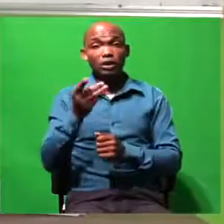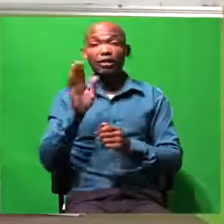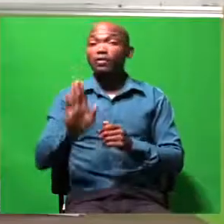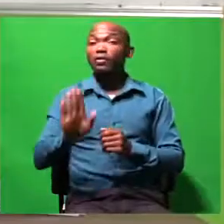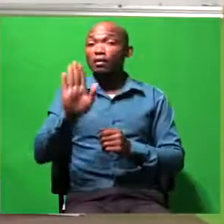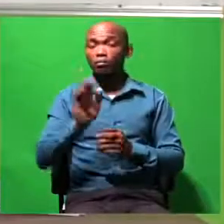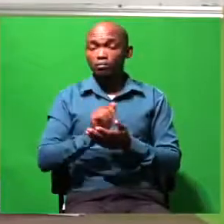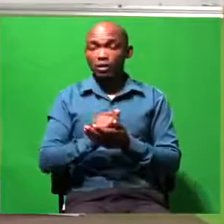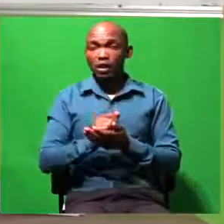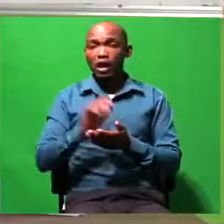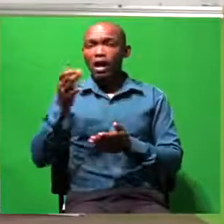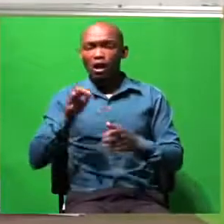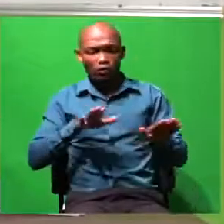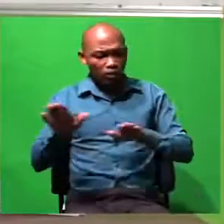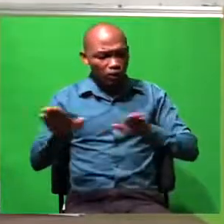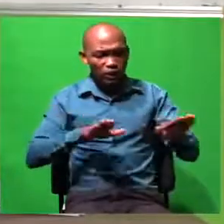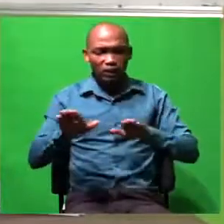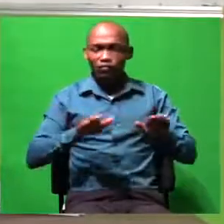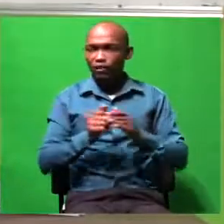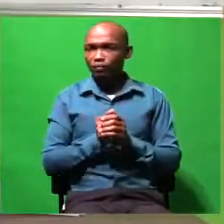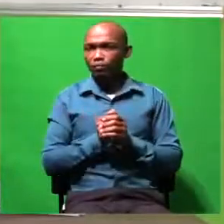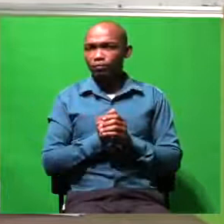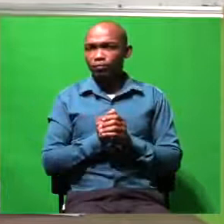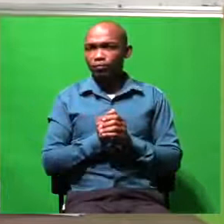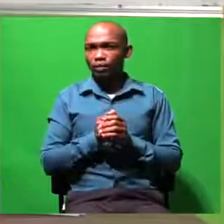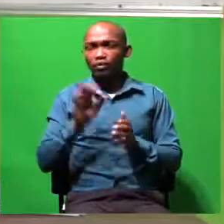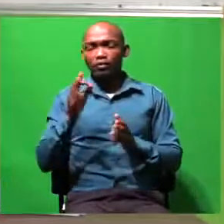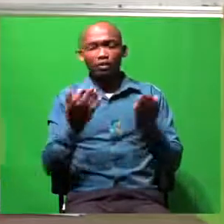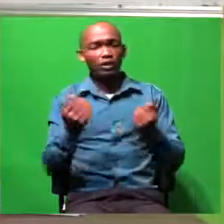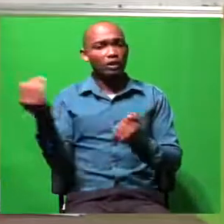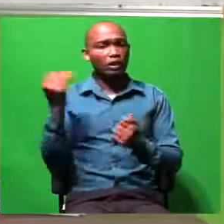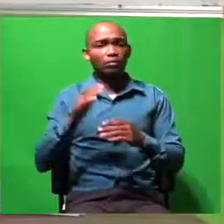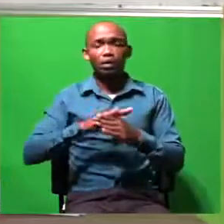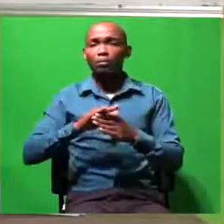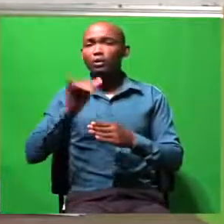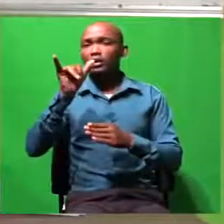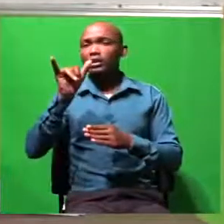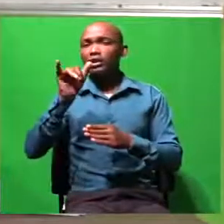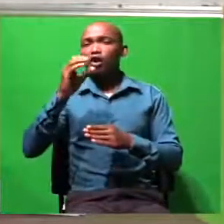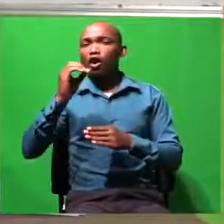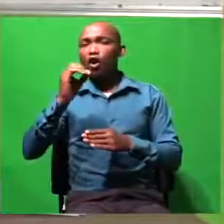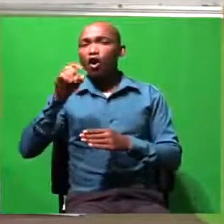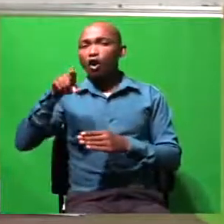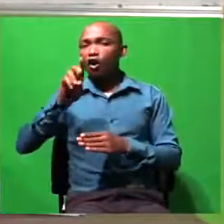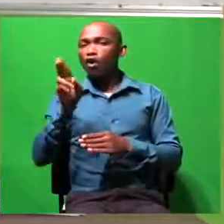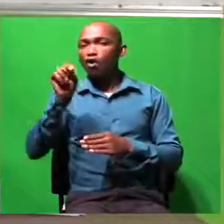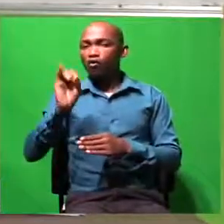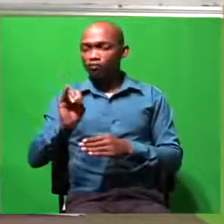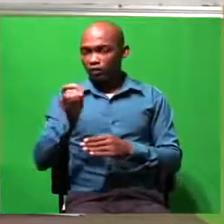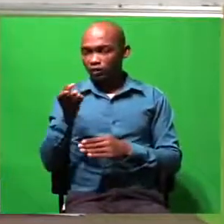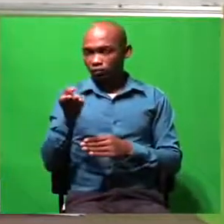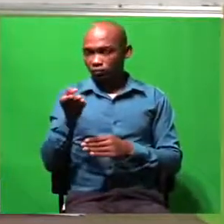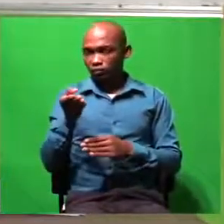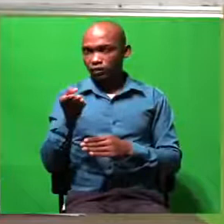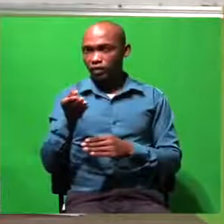them, how they are much suffering. Also, you can tell me about orphans because all of them in our